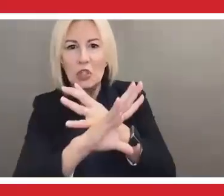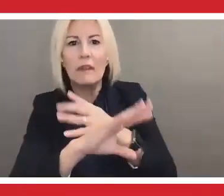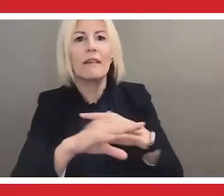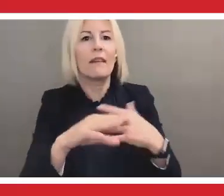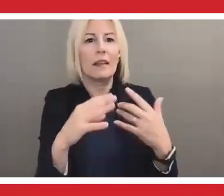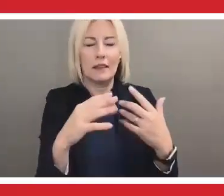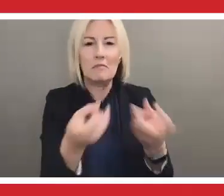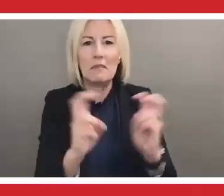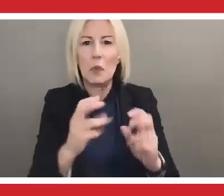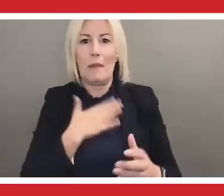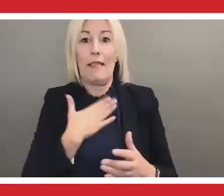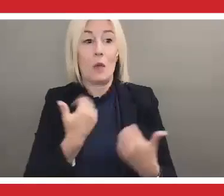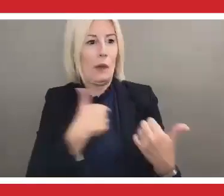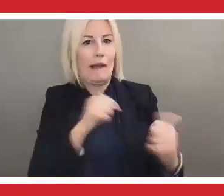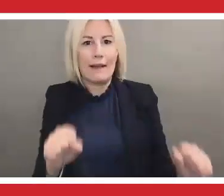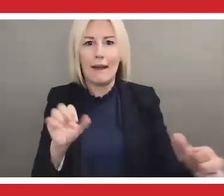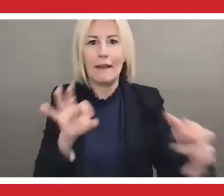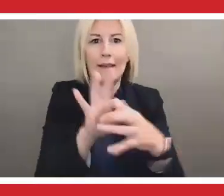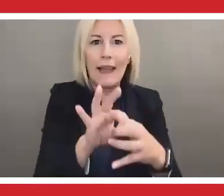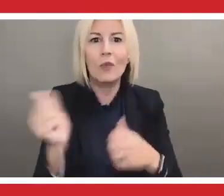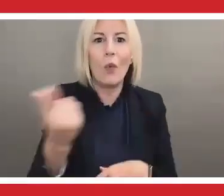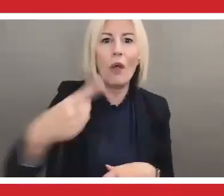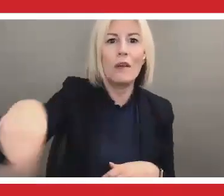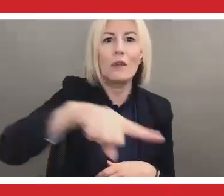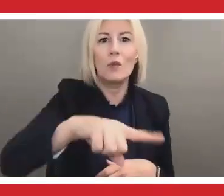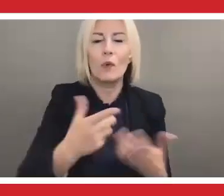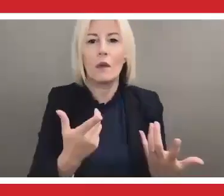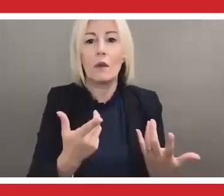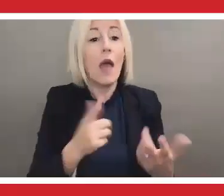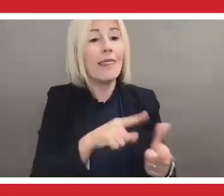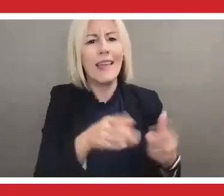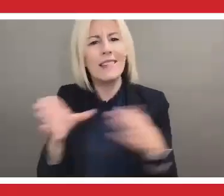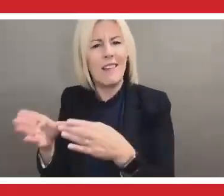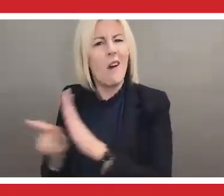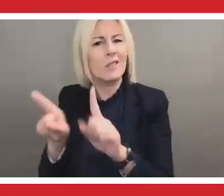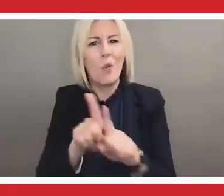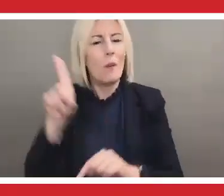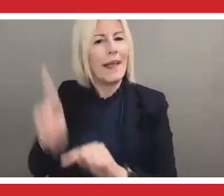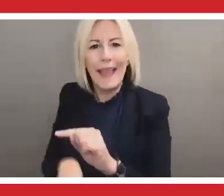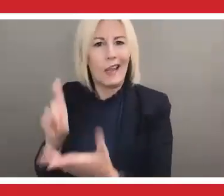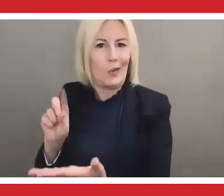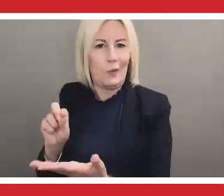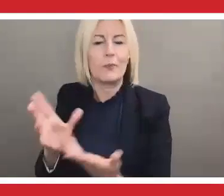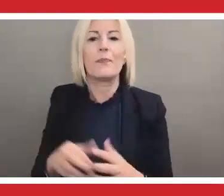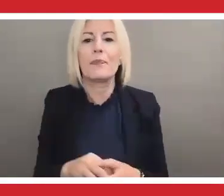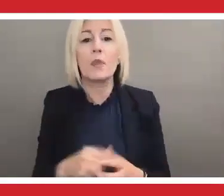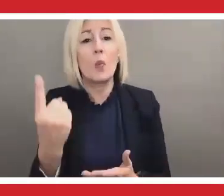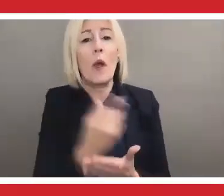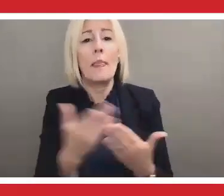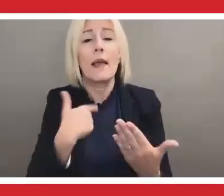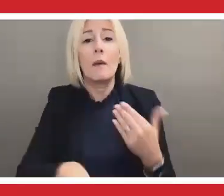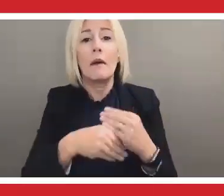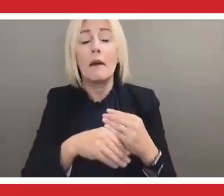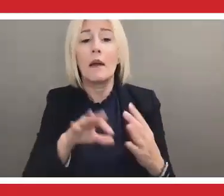all of you here, and what we cannot do. But one thing I would like to also perhaps emphasize is